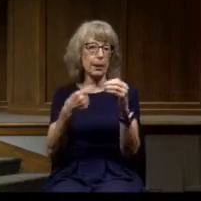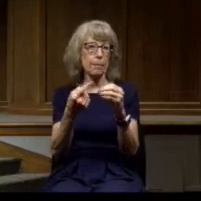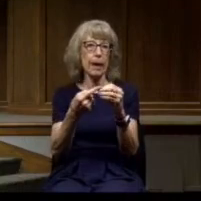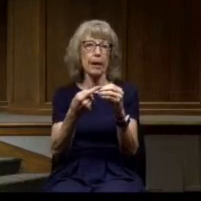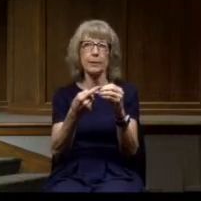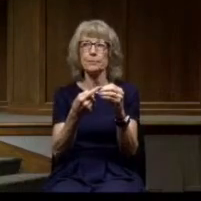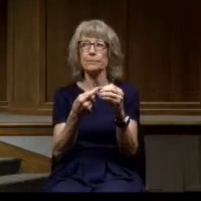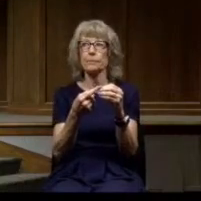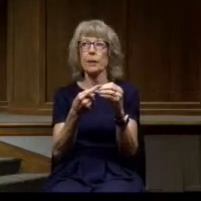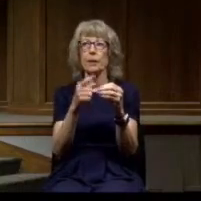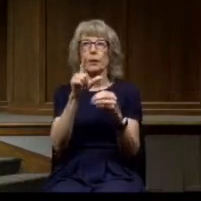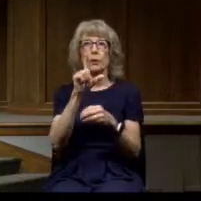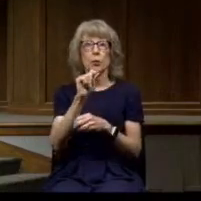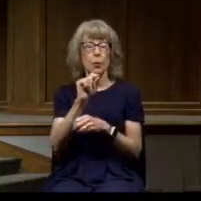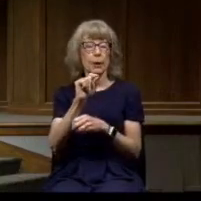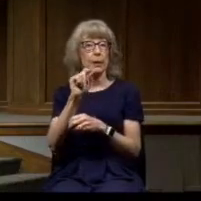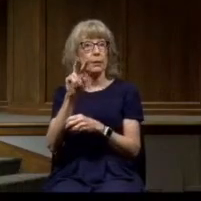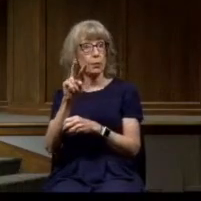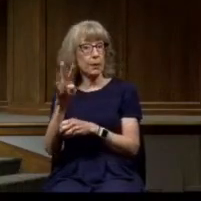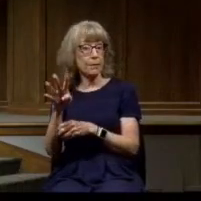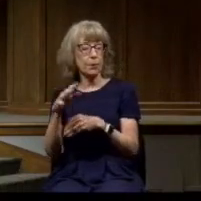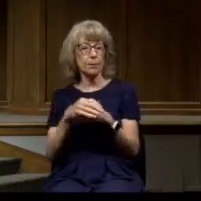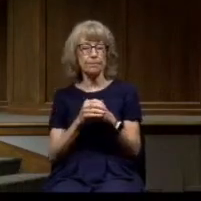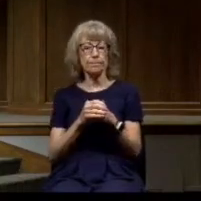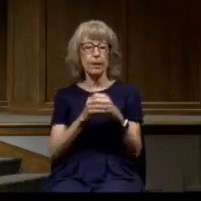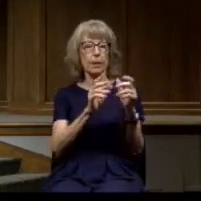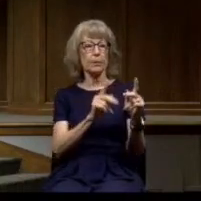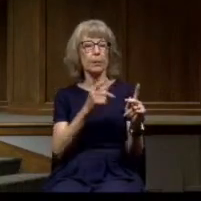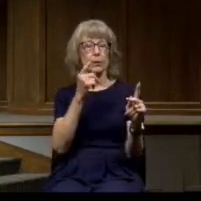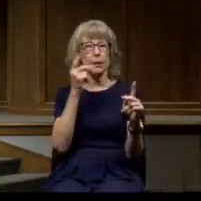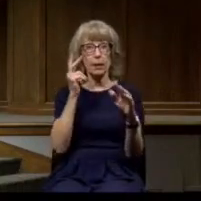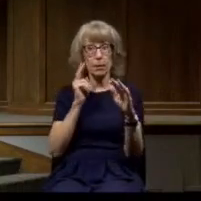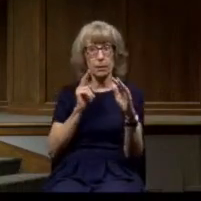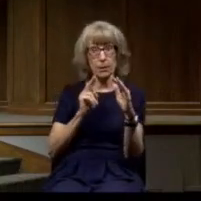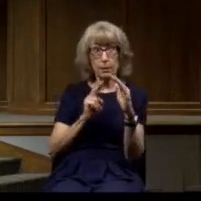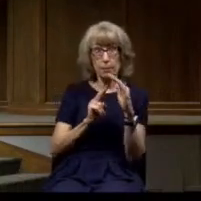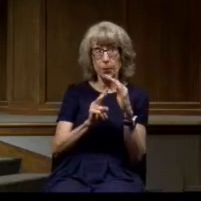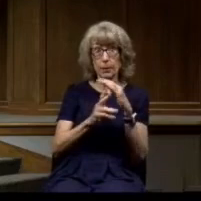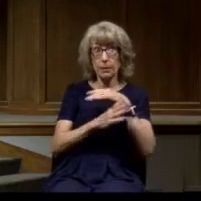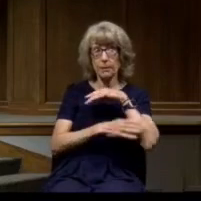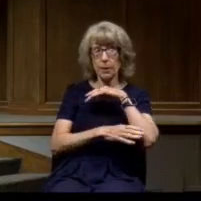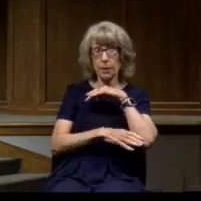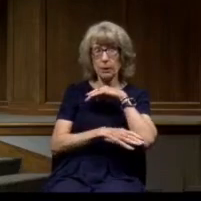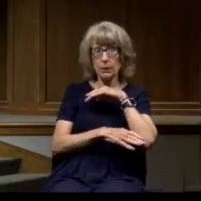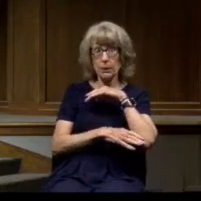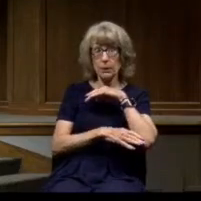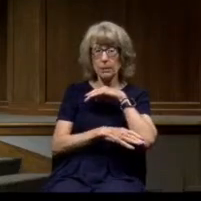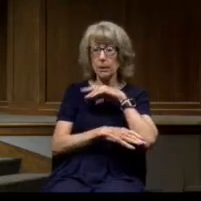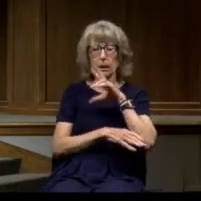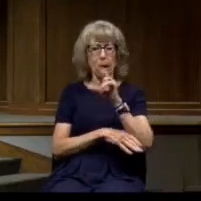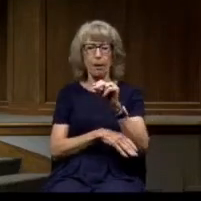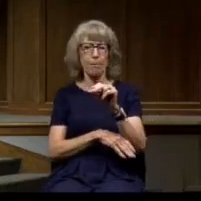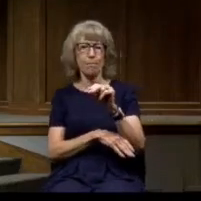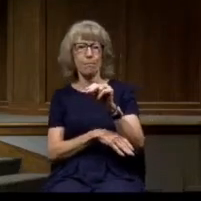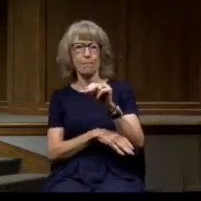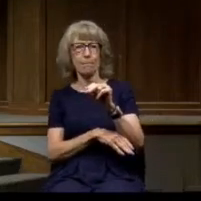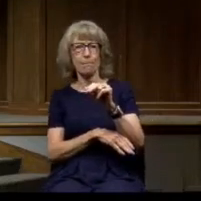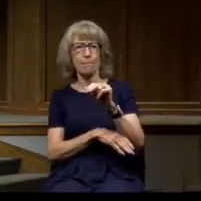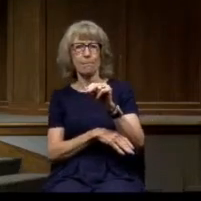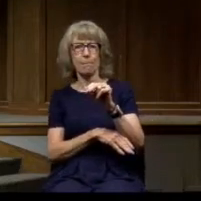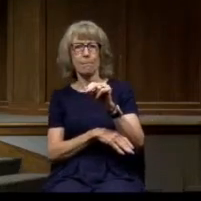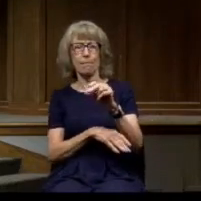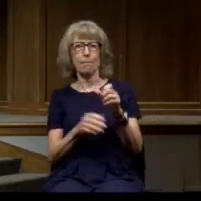conversations that go something like this. Someone will say, "Well, are you looking forward to the fall?" "No, not at